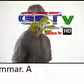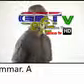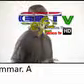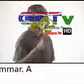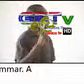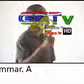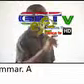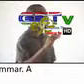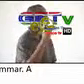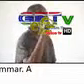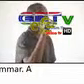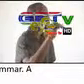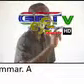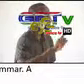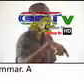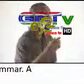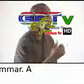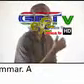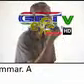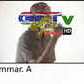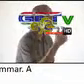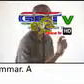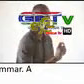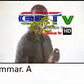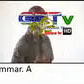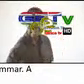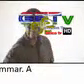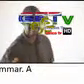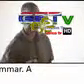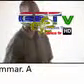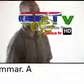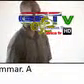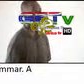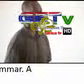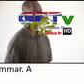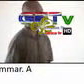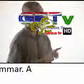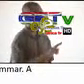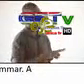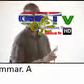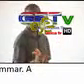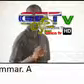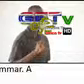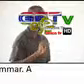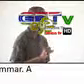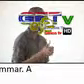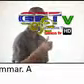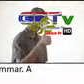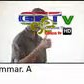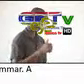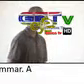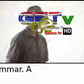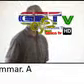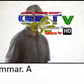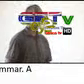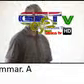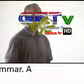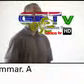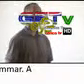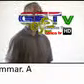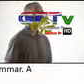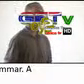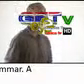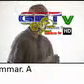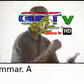But a paragraph of 6 lines is not bad at all. It